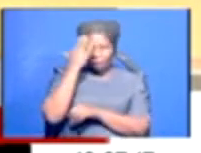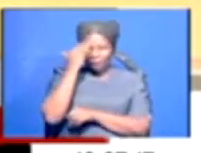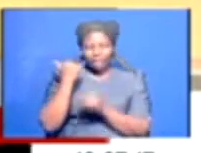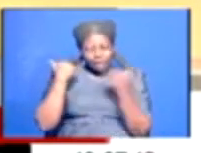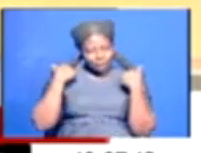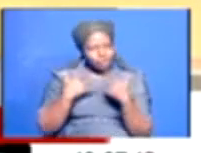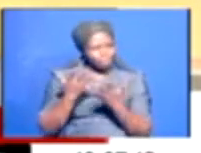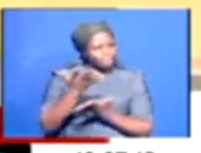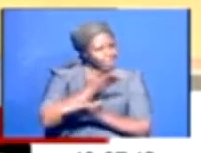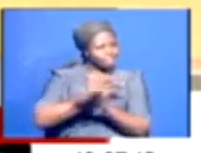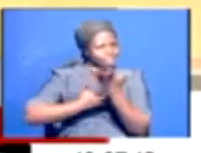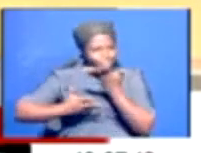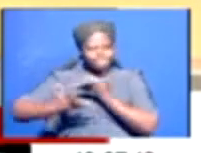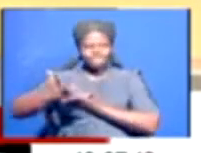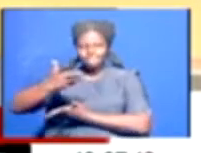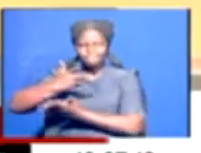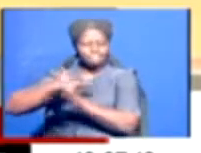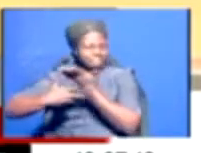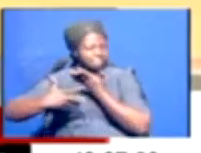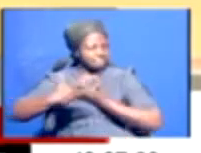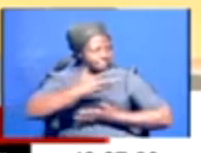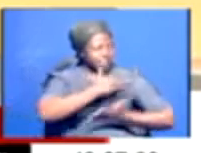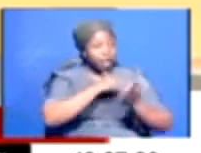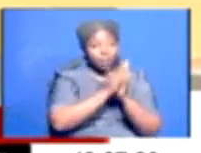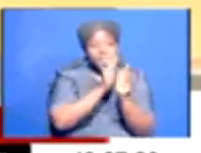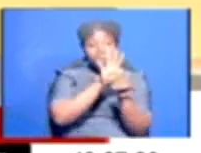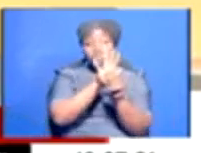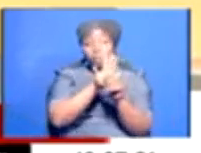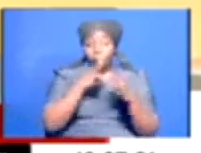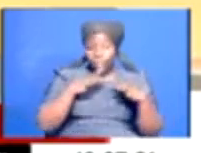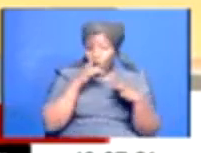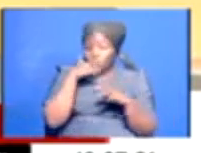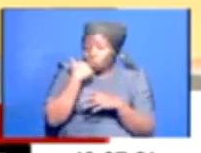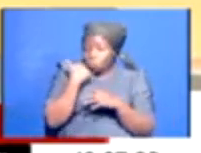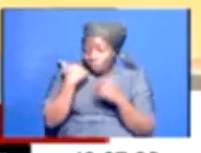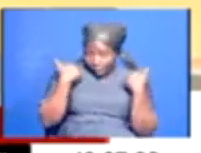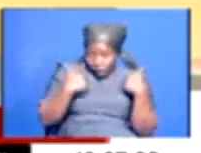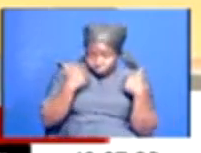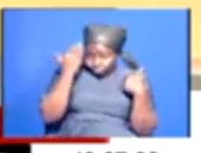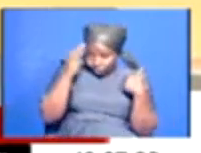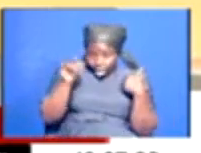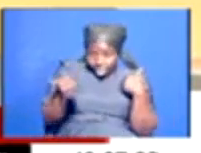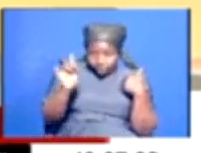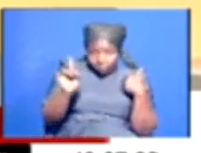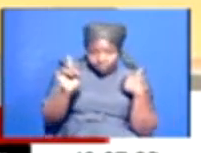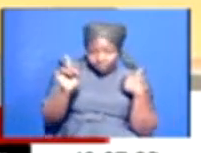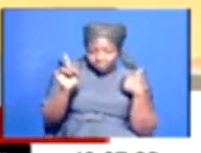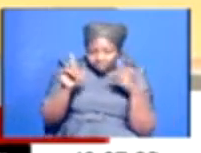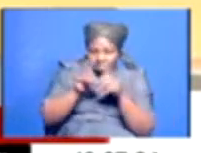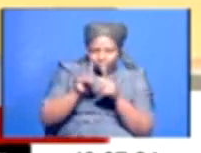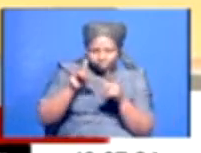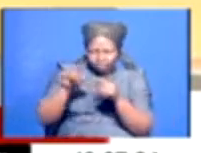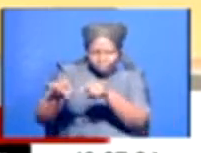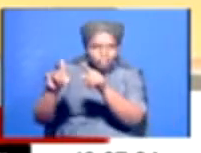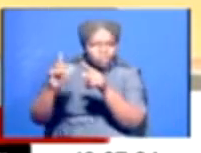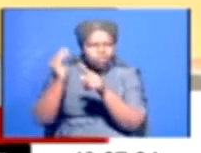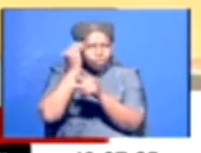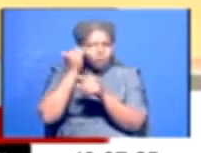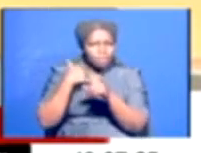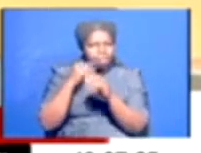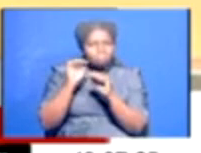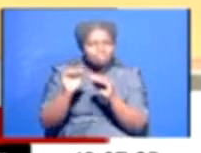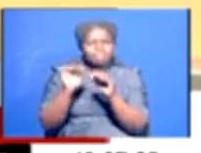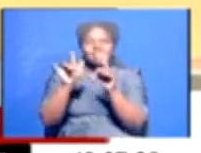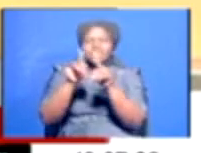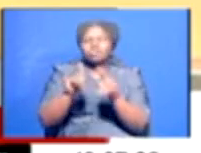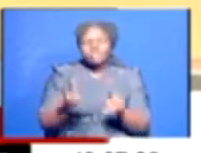of people with whom I don't know and whom they don't know me, but we were, let's say it was like one